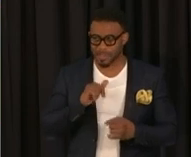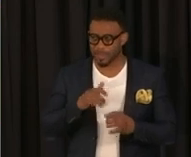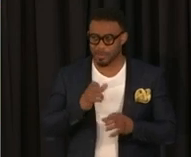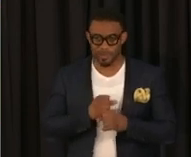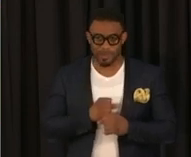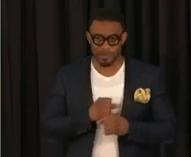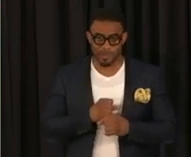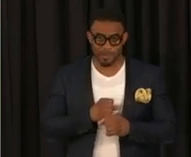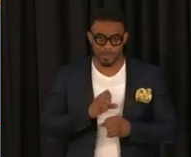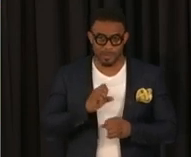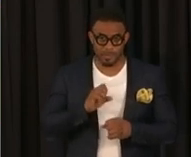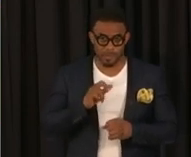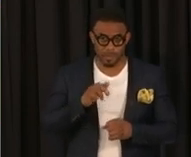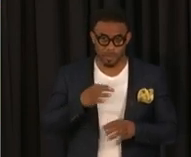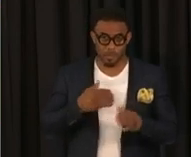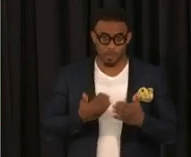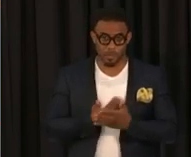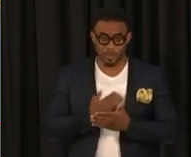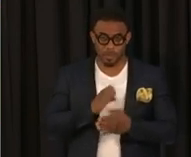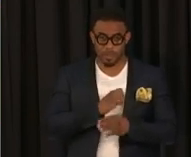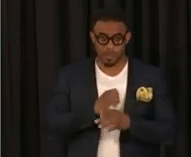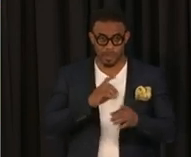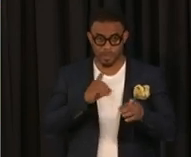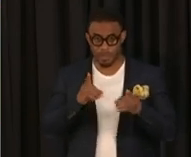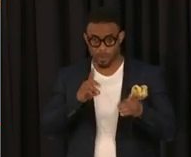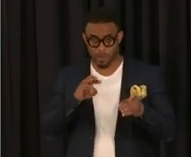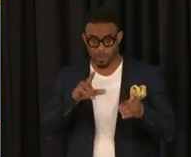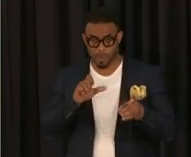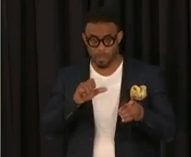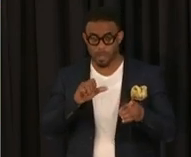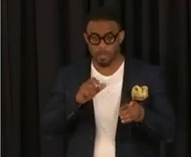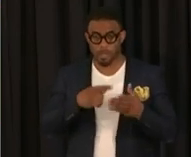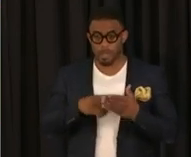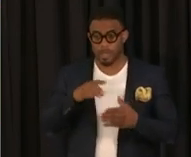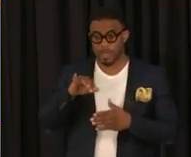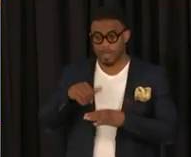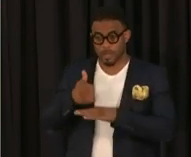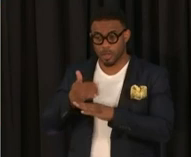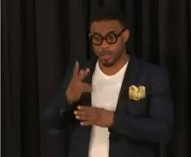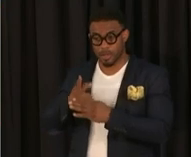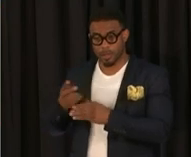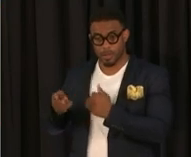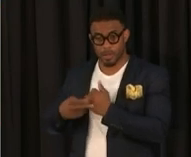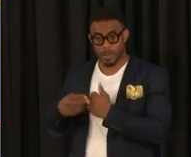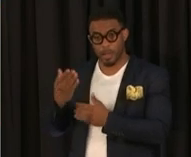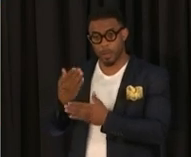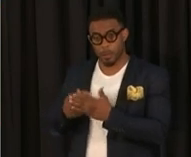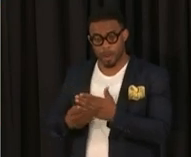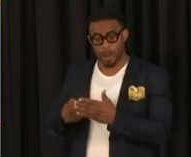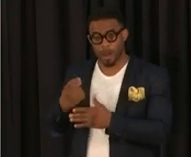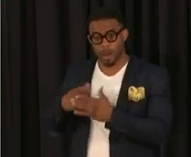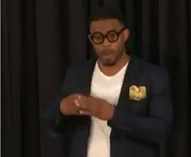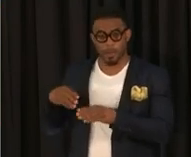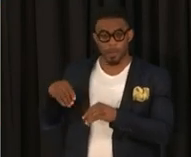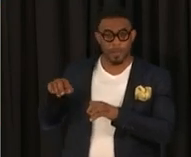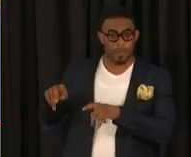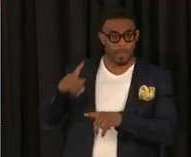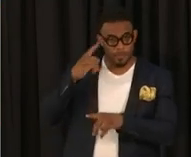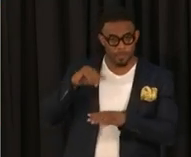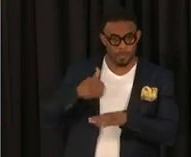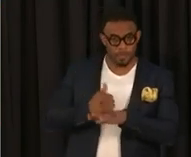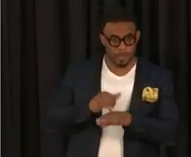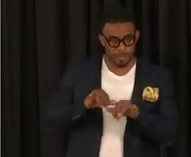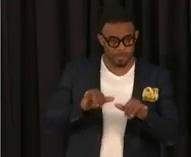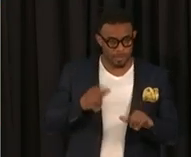They can't receive the solar renewable energy credits that Director Wells discussed. The installers keep those as a part of the cost to pay them back